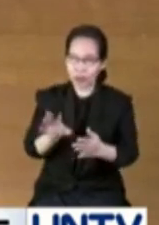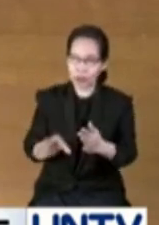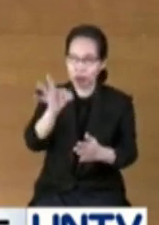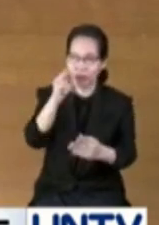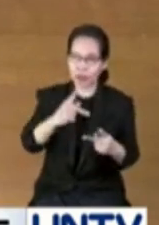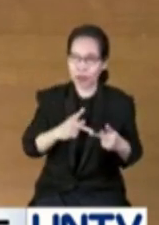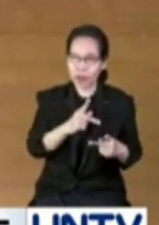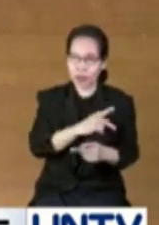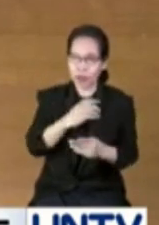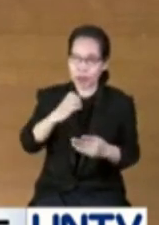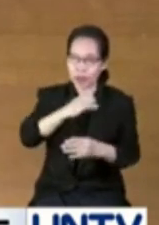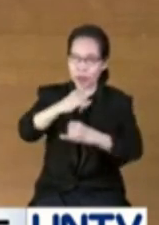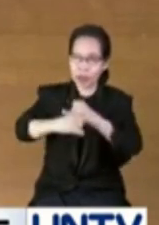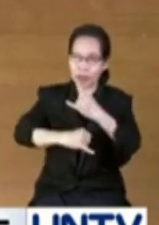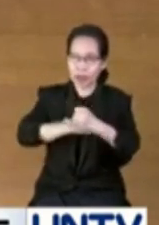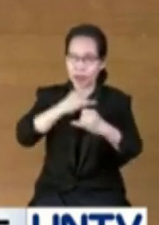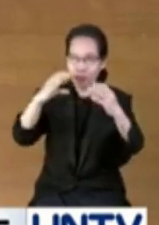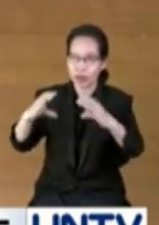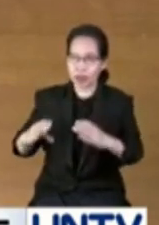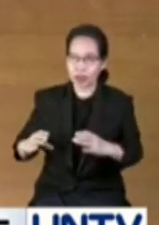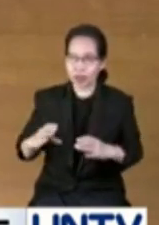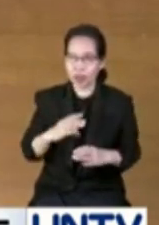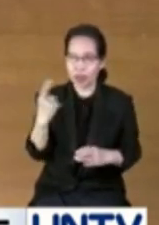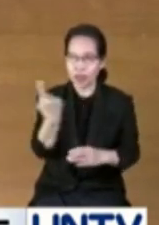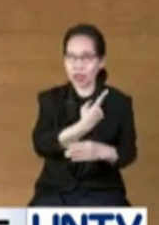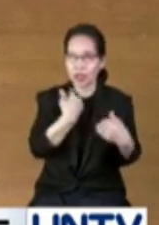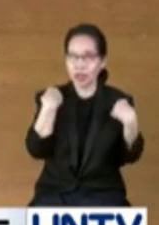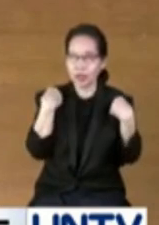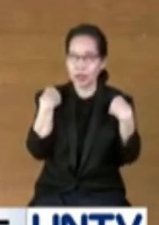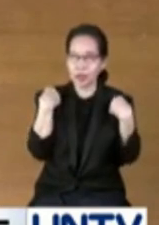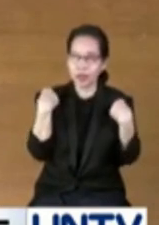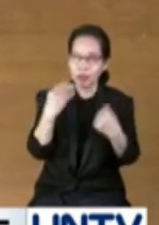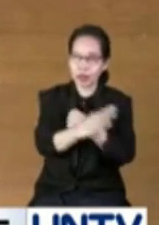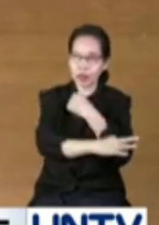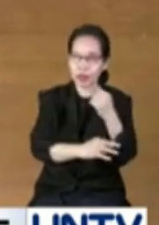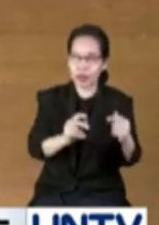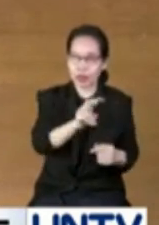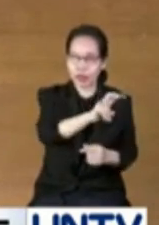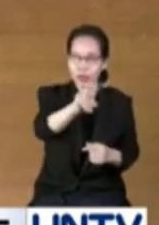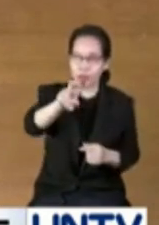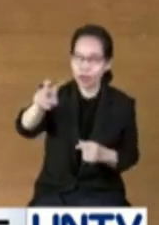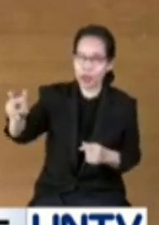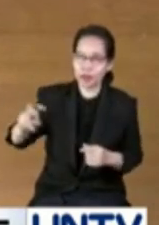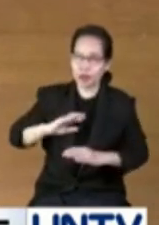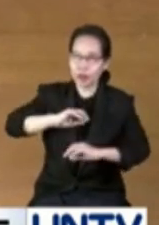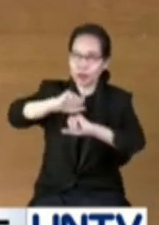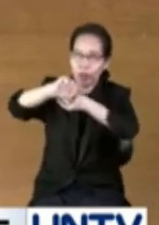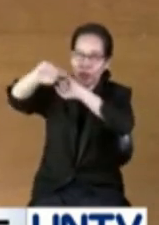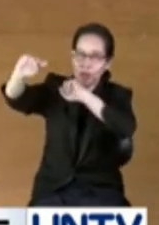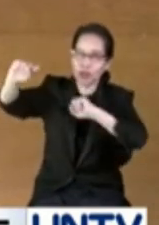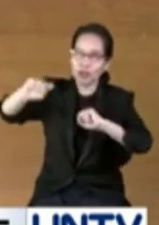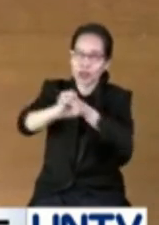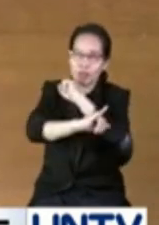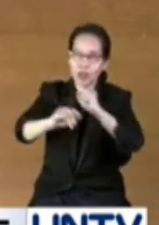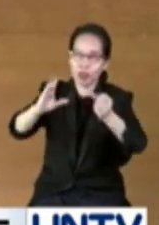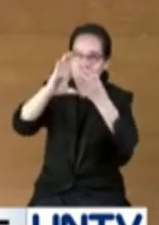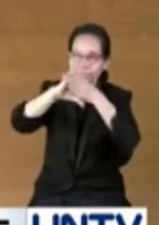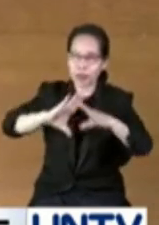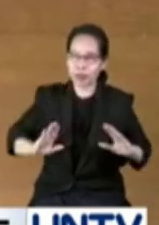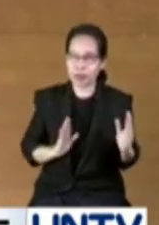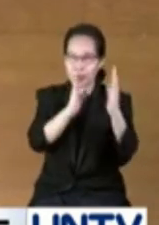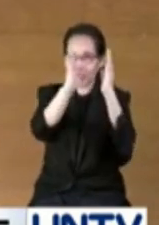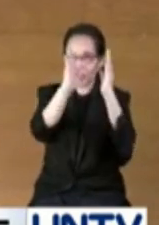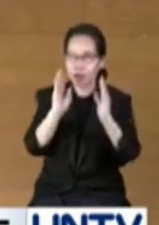international community. We have embarked on foreign trips to promote the interests of the country for peace building and for mutually